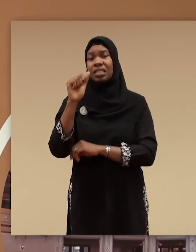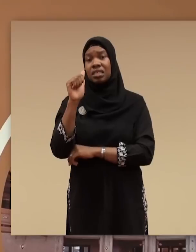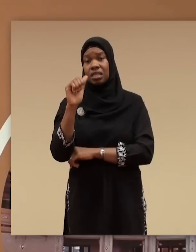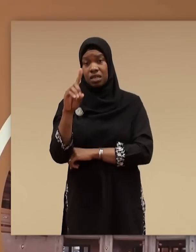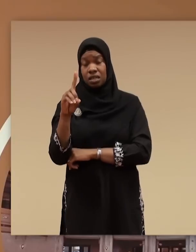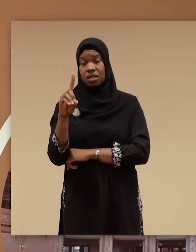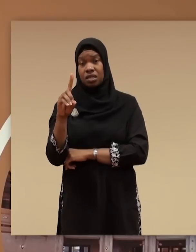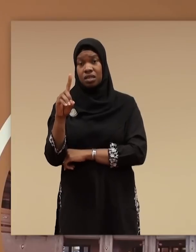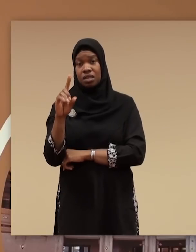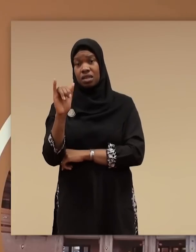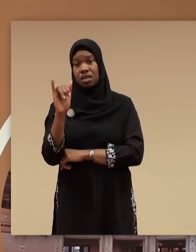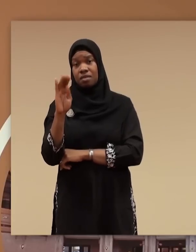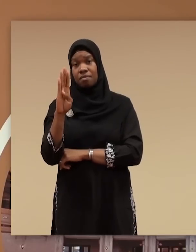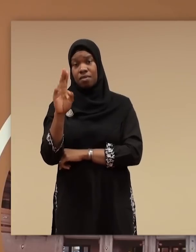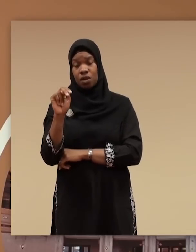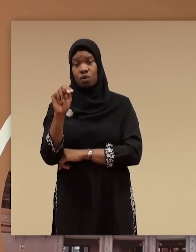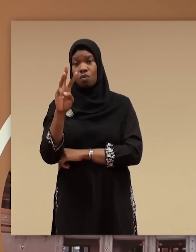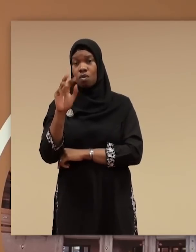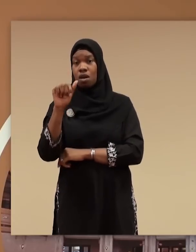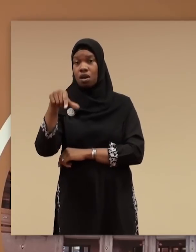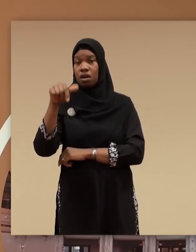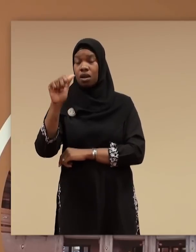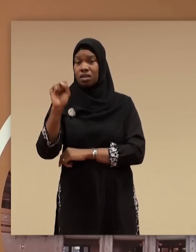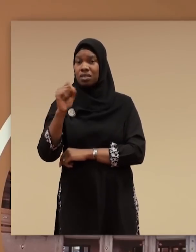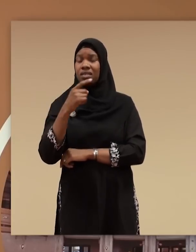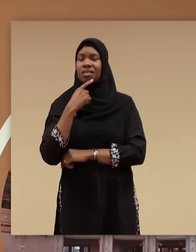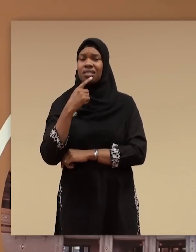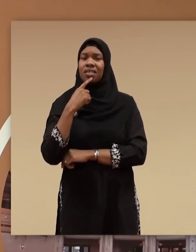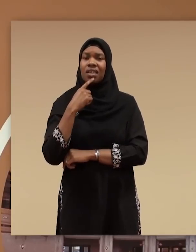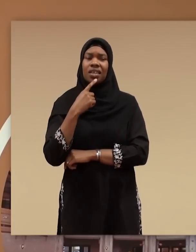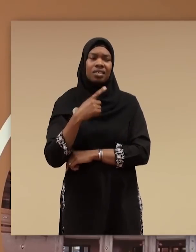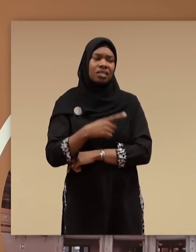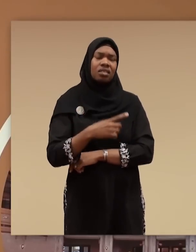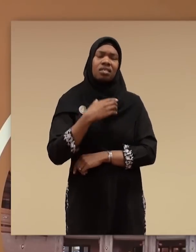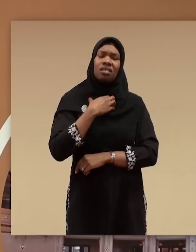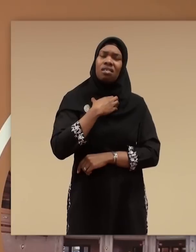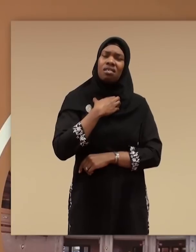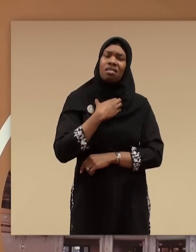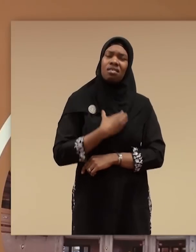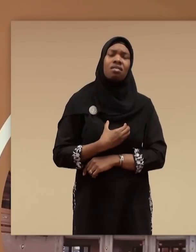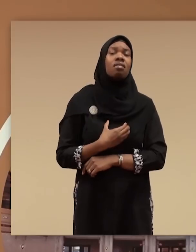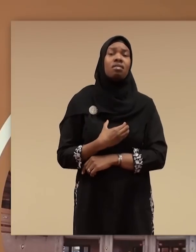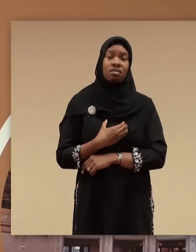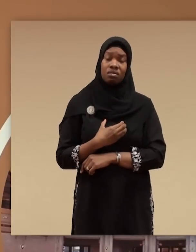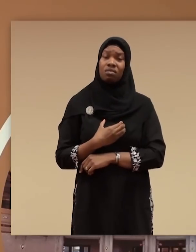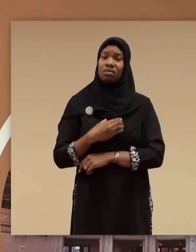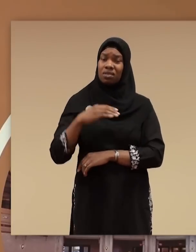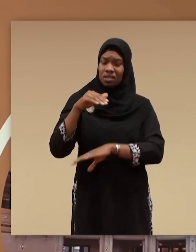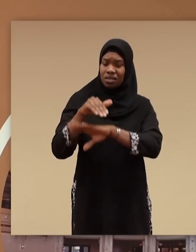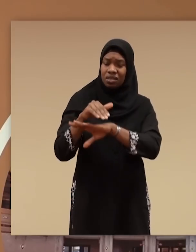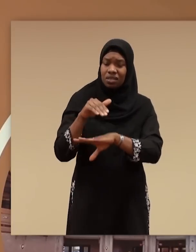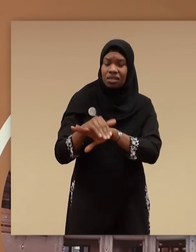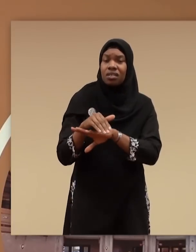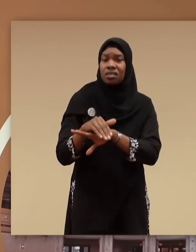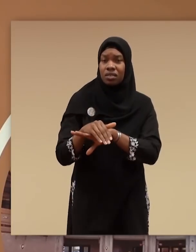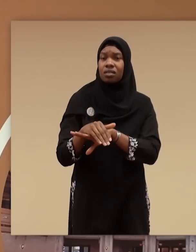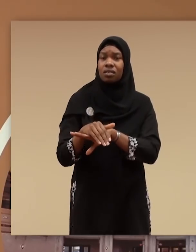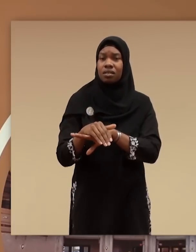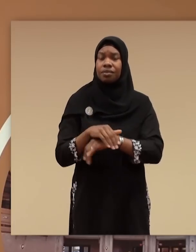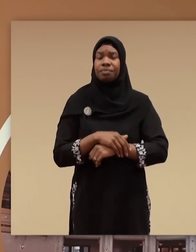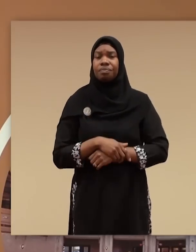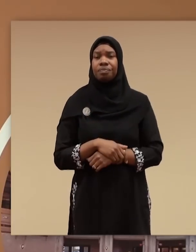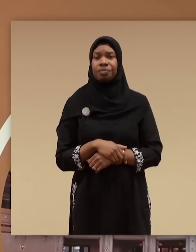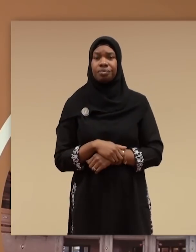us how he was so hungry at night, and he tried to touch anything, found like